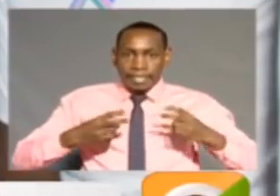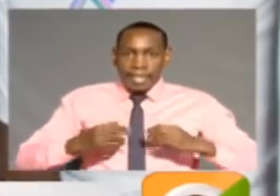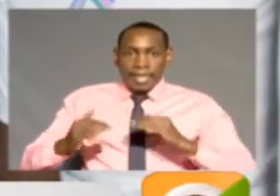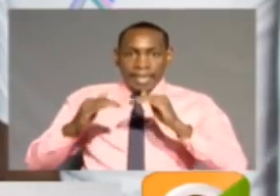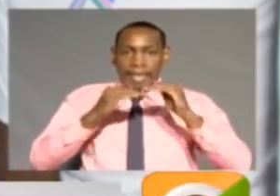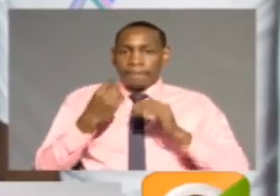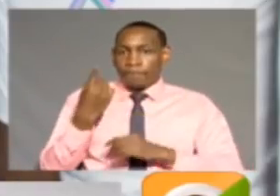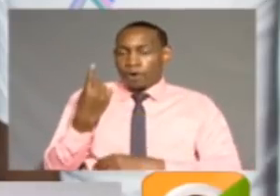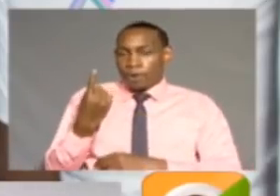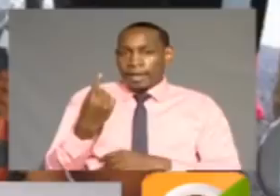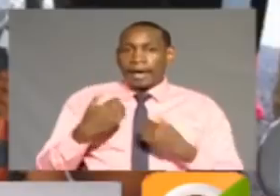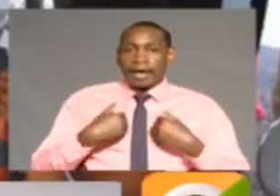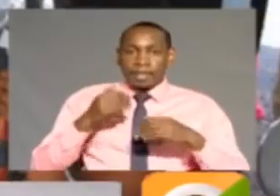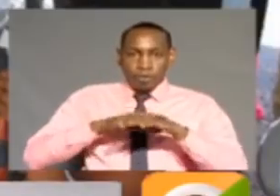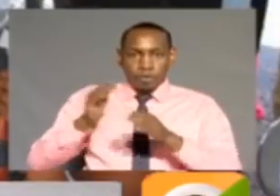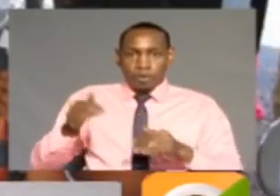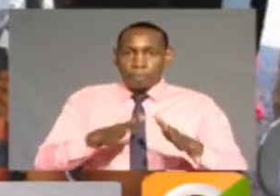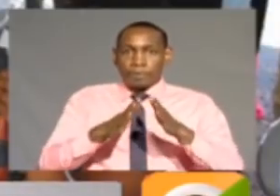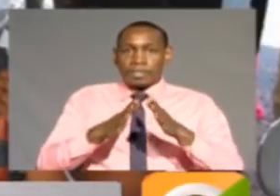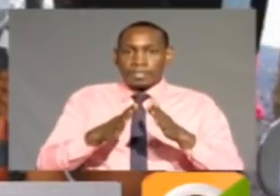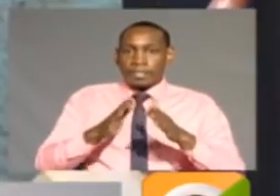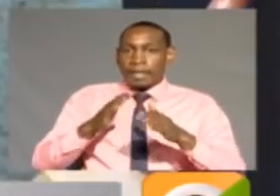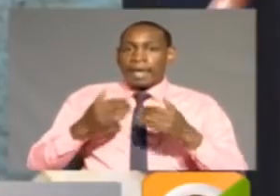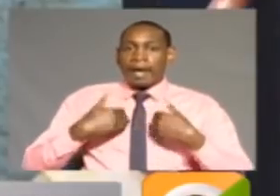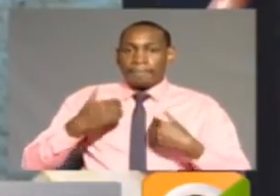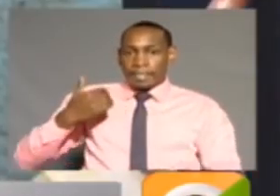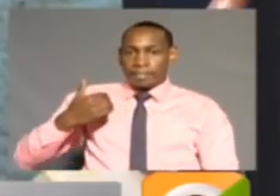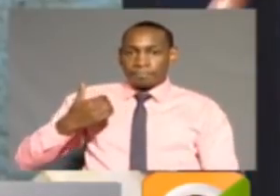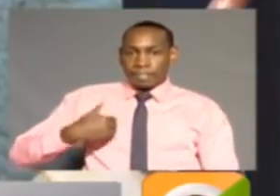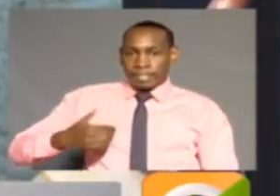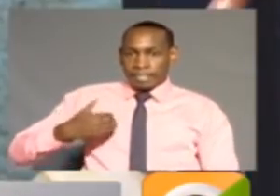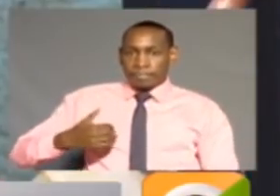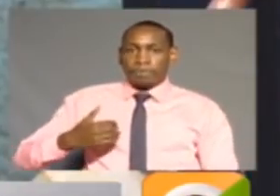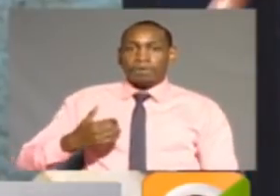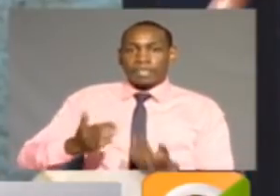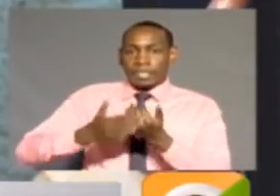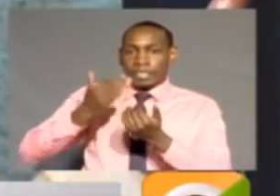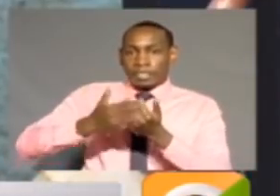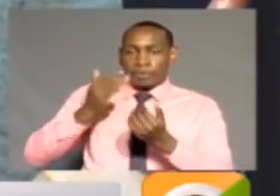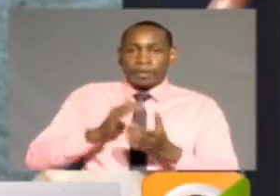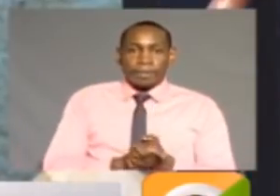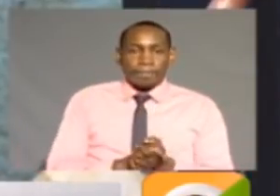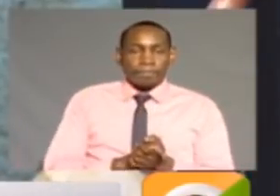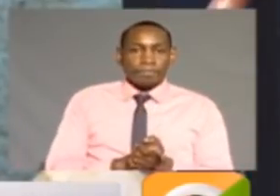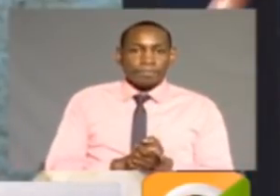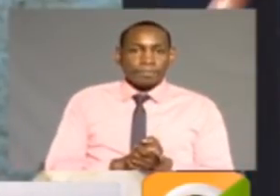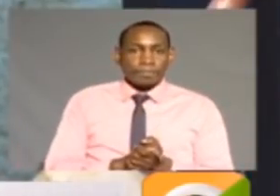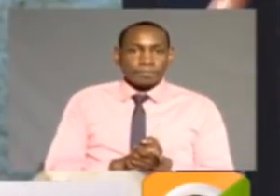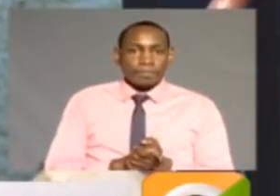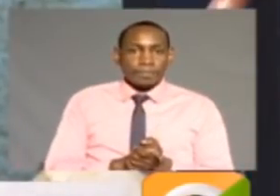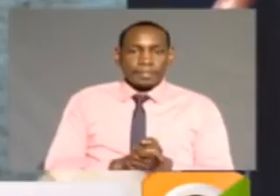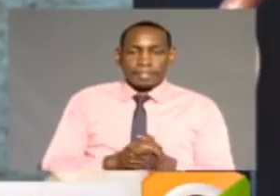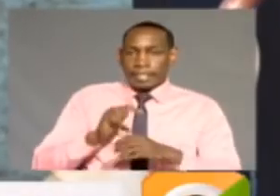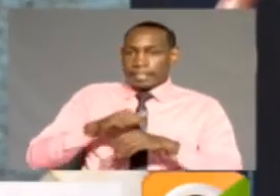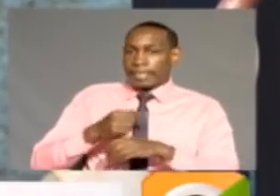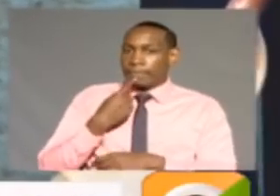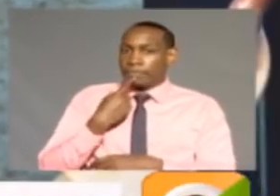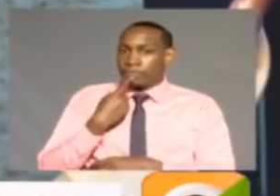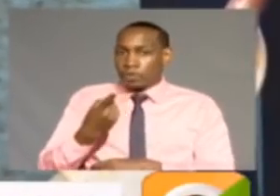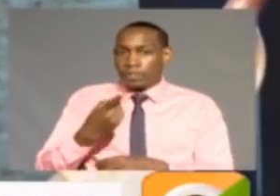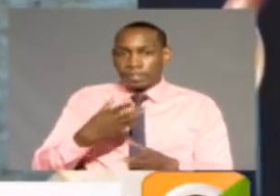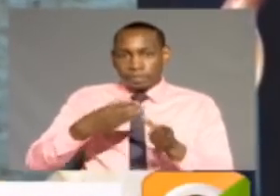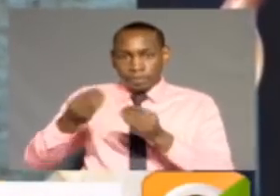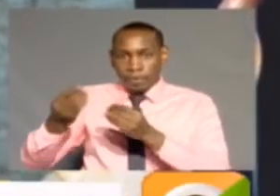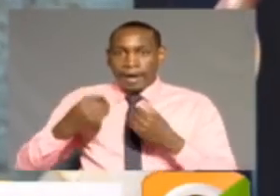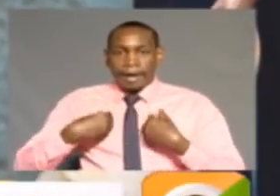one and stood good chance of successful treatment. Some women tell me no, they're scared to go in case they are told that something